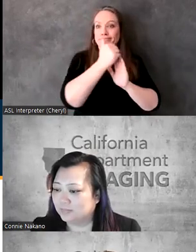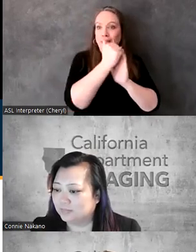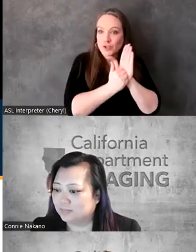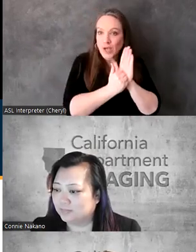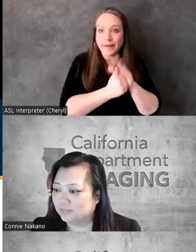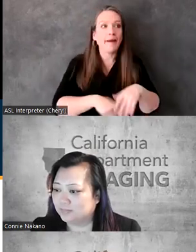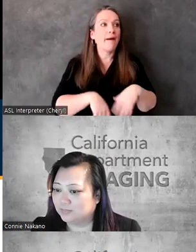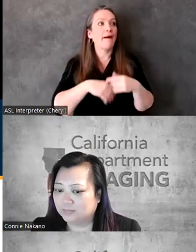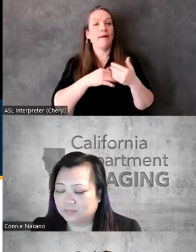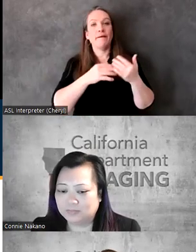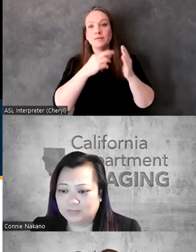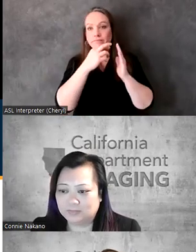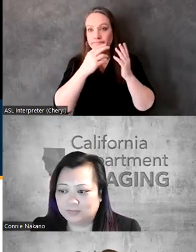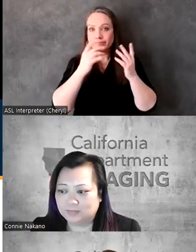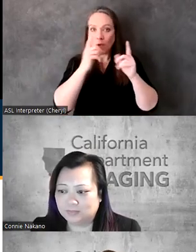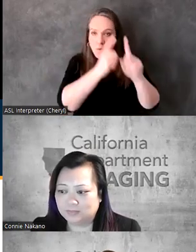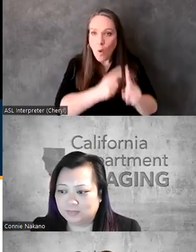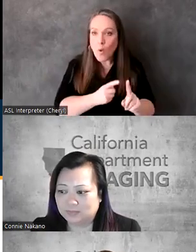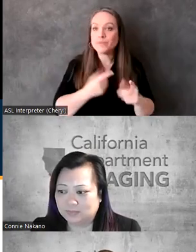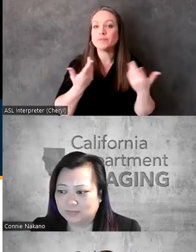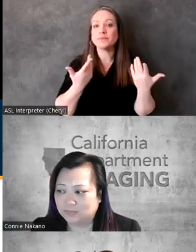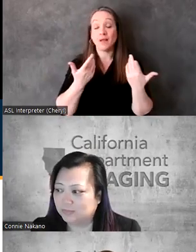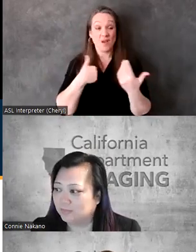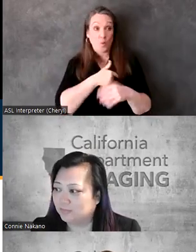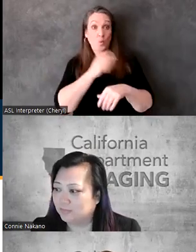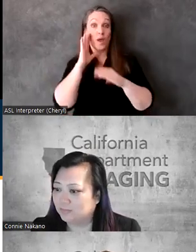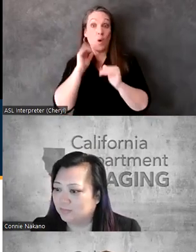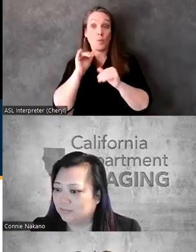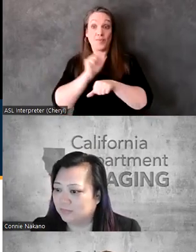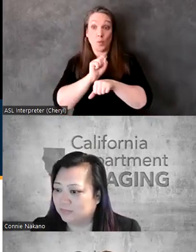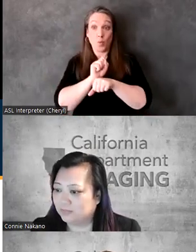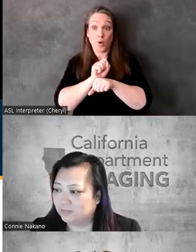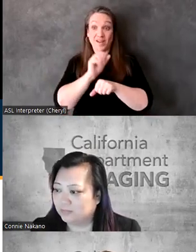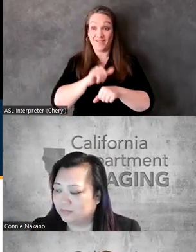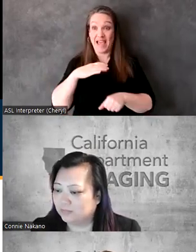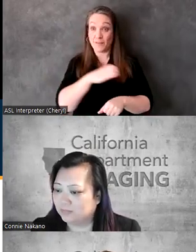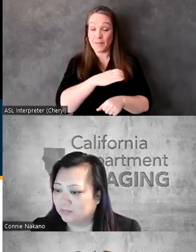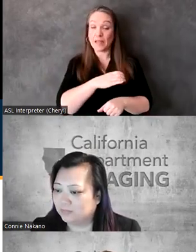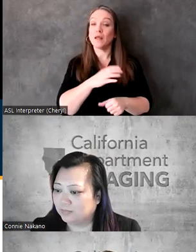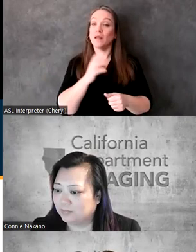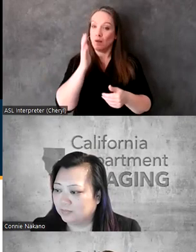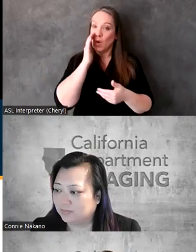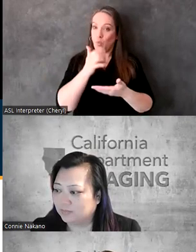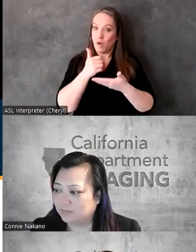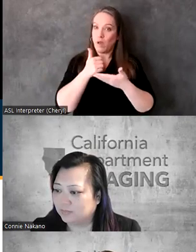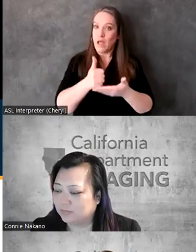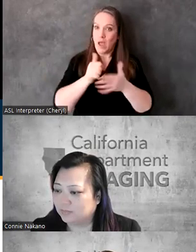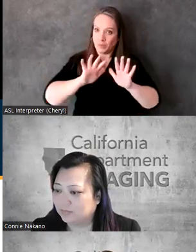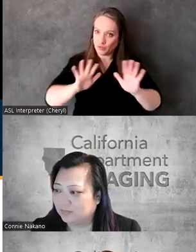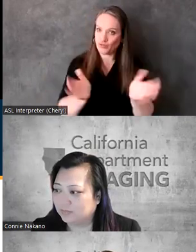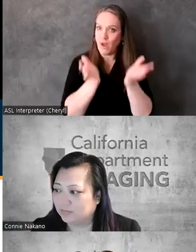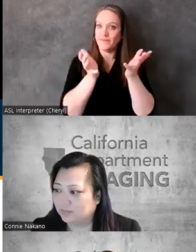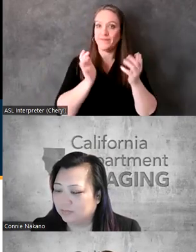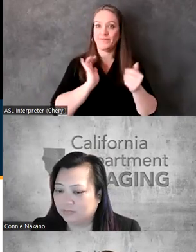content, and that we hope that the work of the Equity and Aging Advisory Committee really helps push our work forward